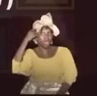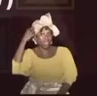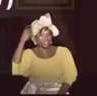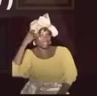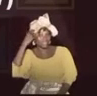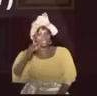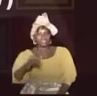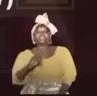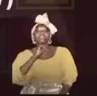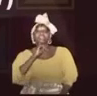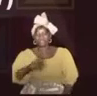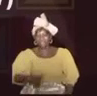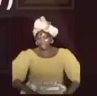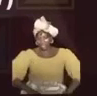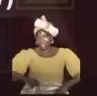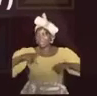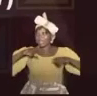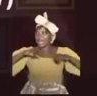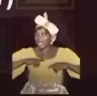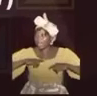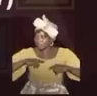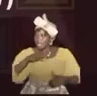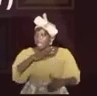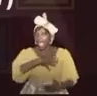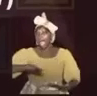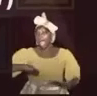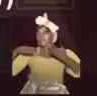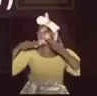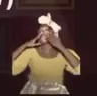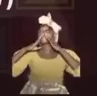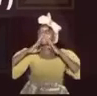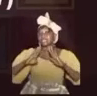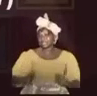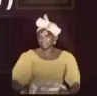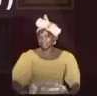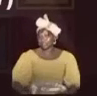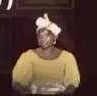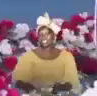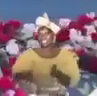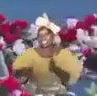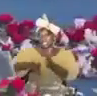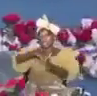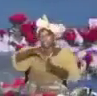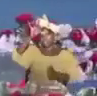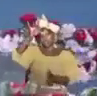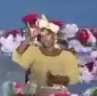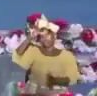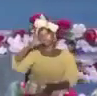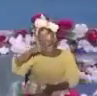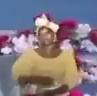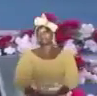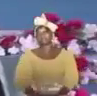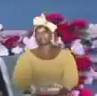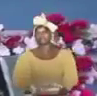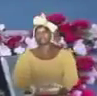is life and with it peace. Spiritually minded.